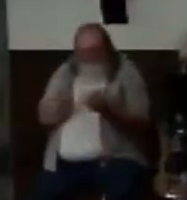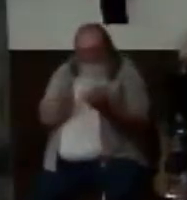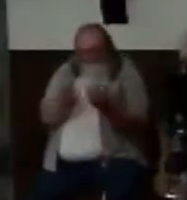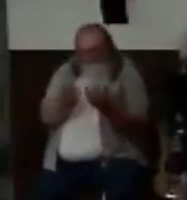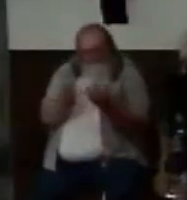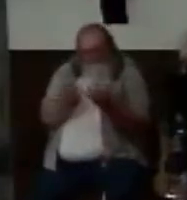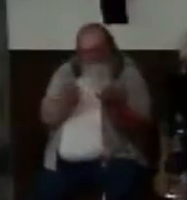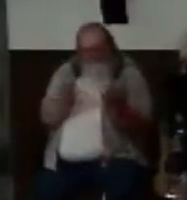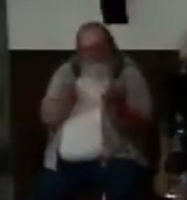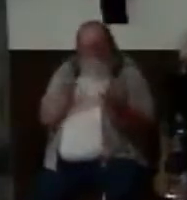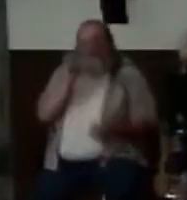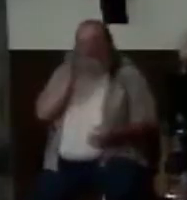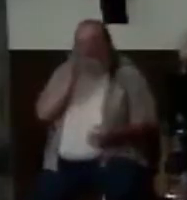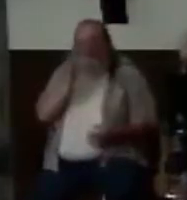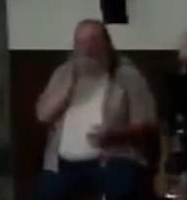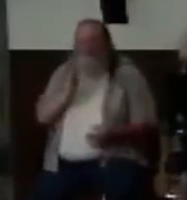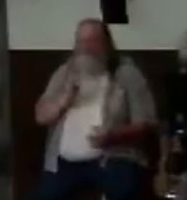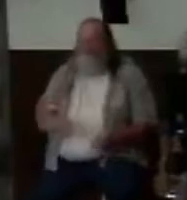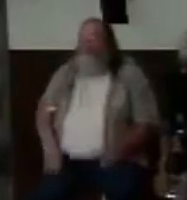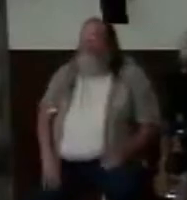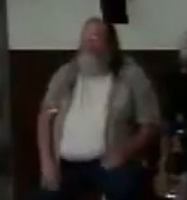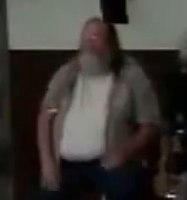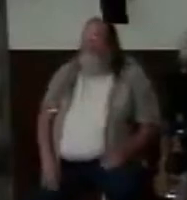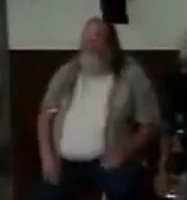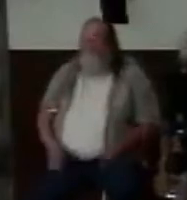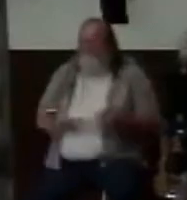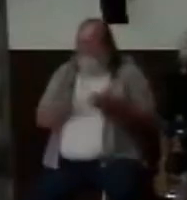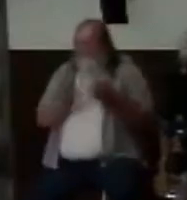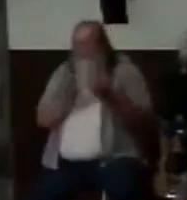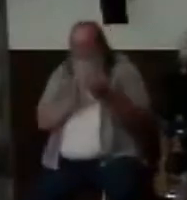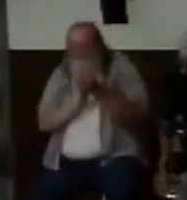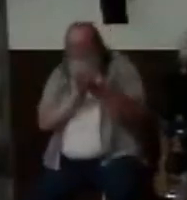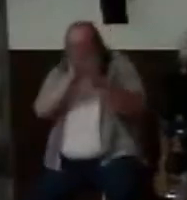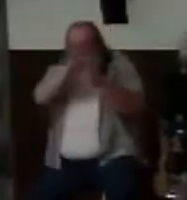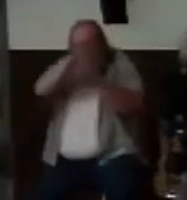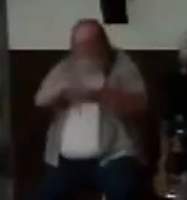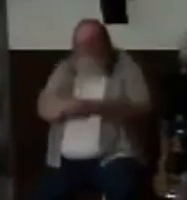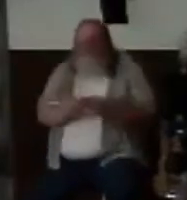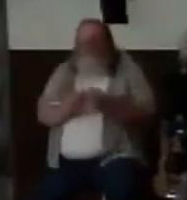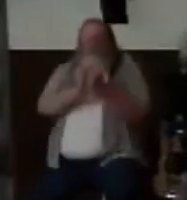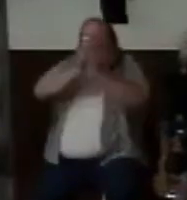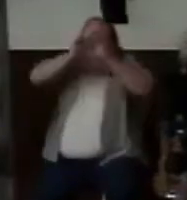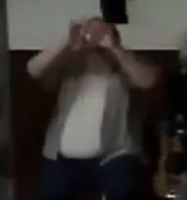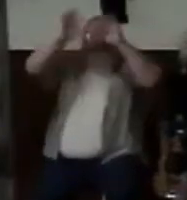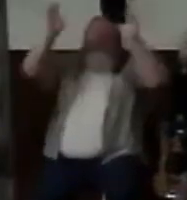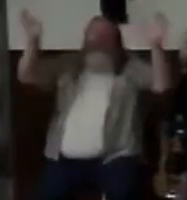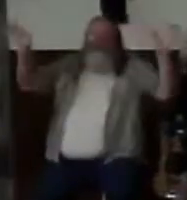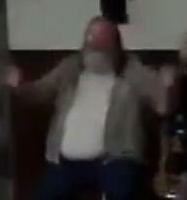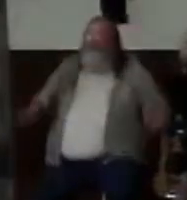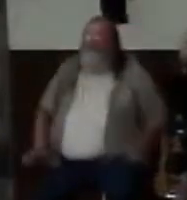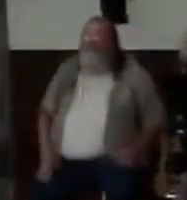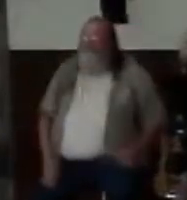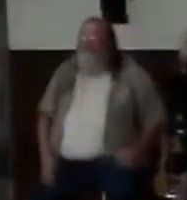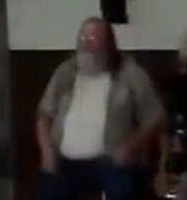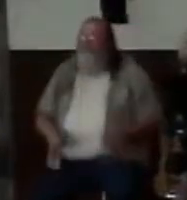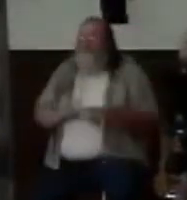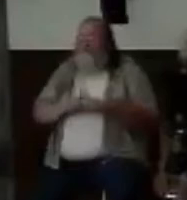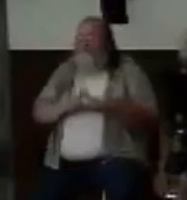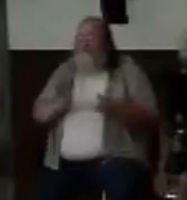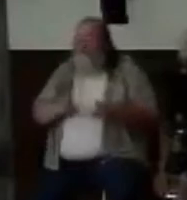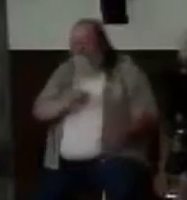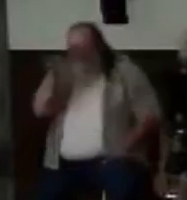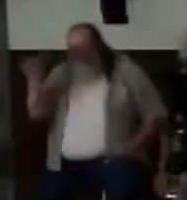Boiling water will do one of two things. It will either boil over or evaporate, but it always stays hot.